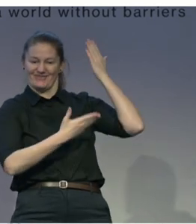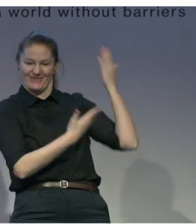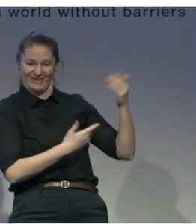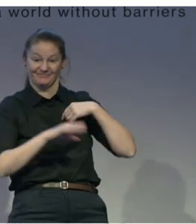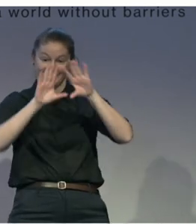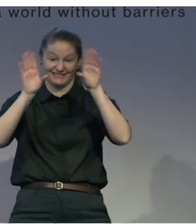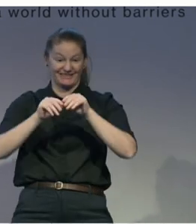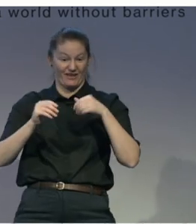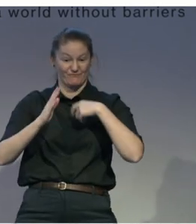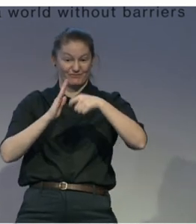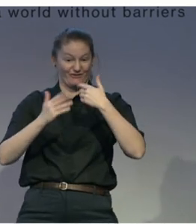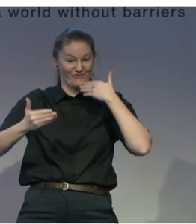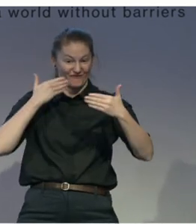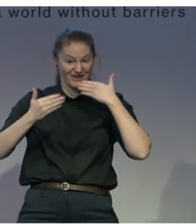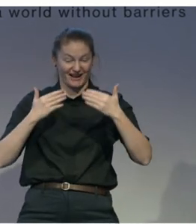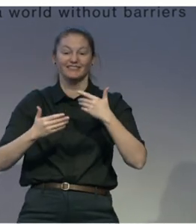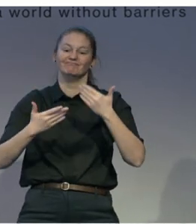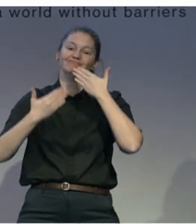our experience.